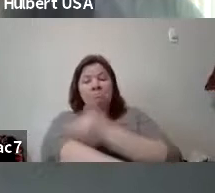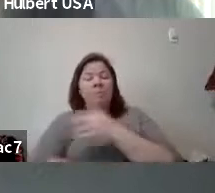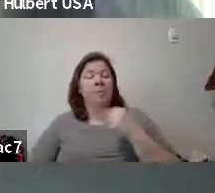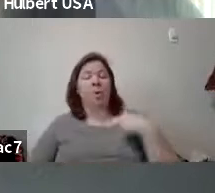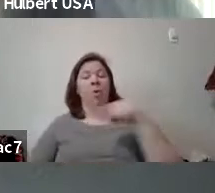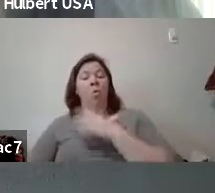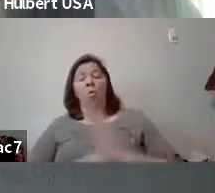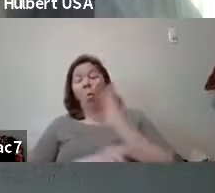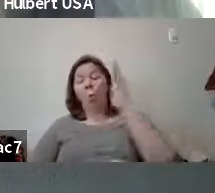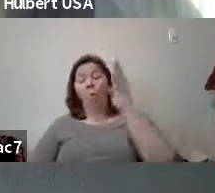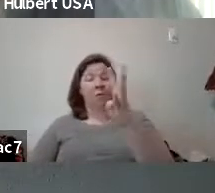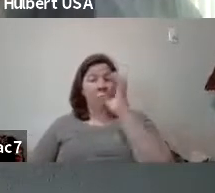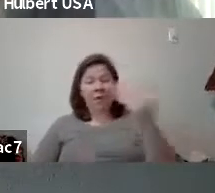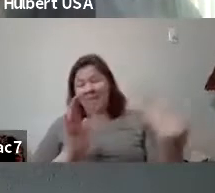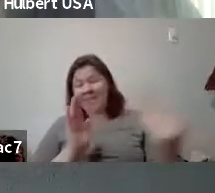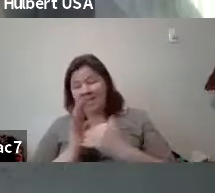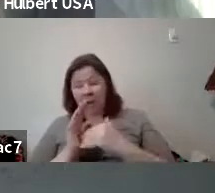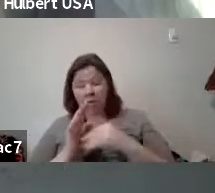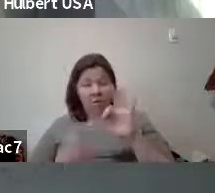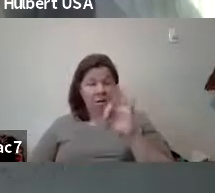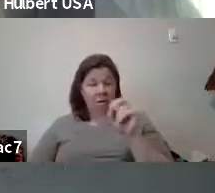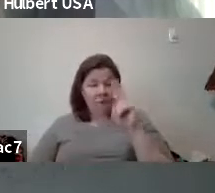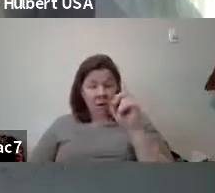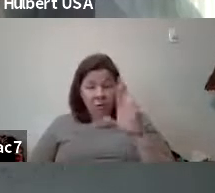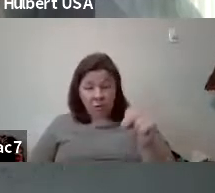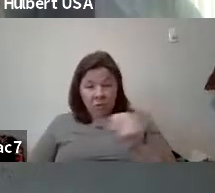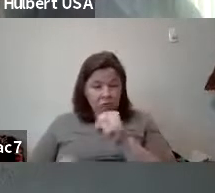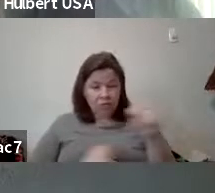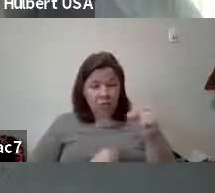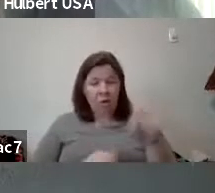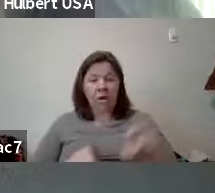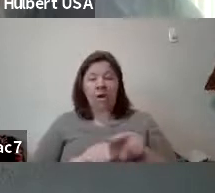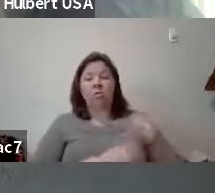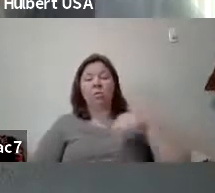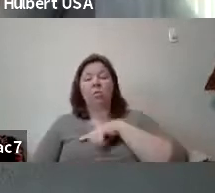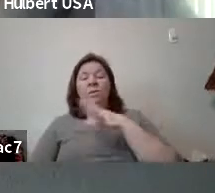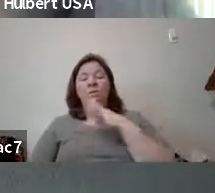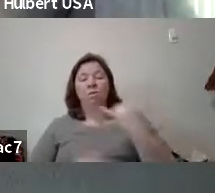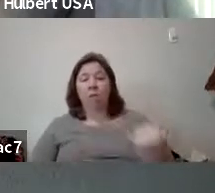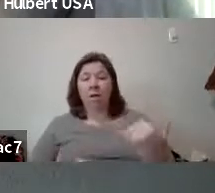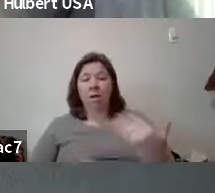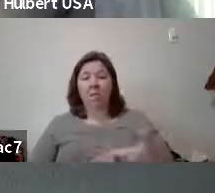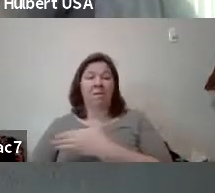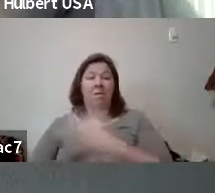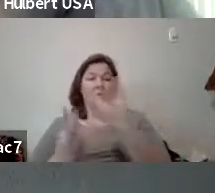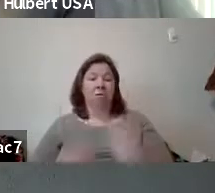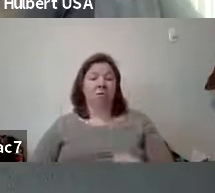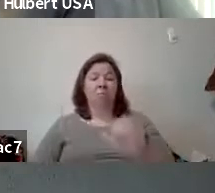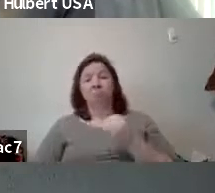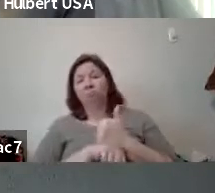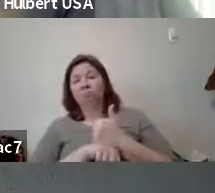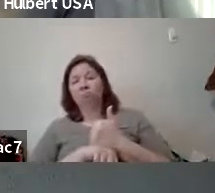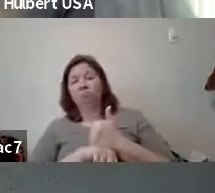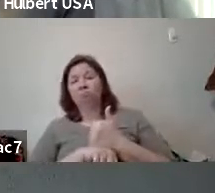over 400,000 founders strong as we speak today before soft launch. And that is